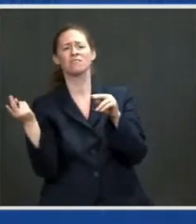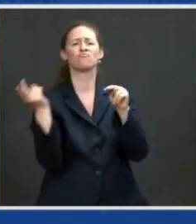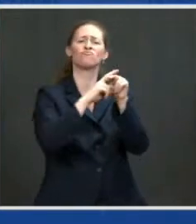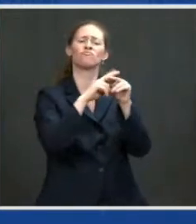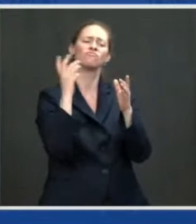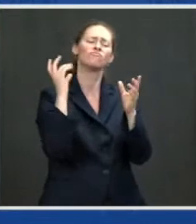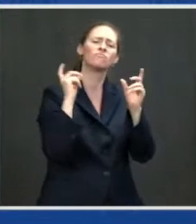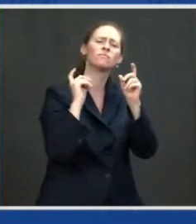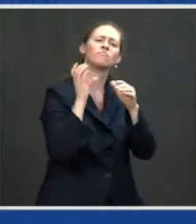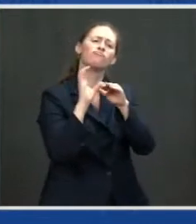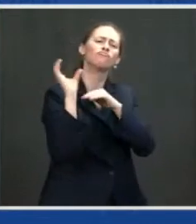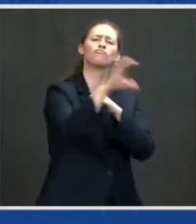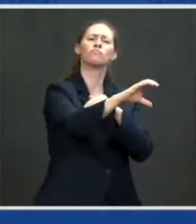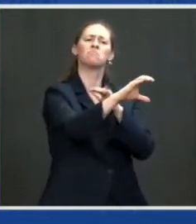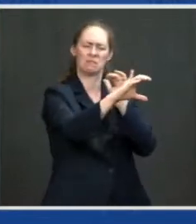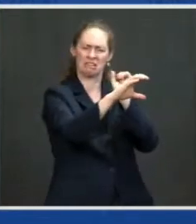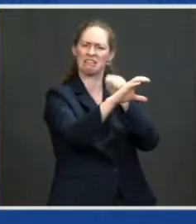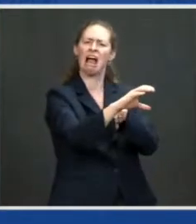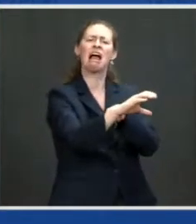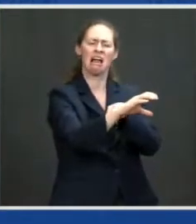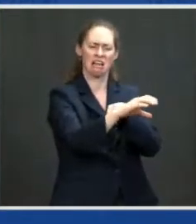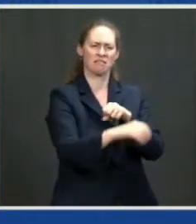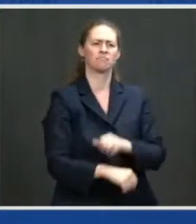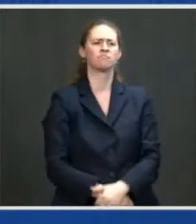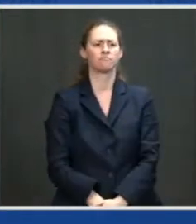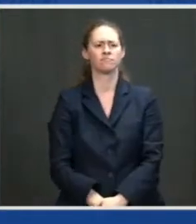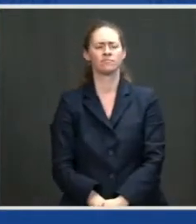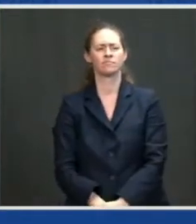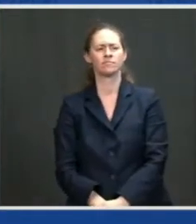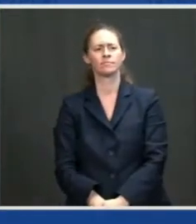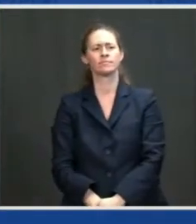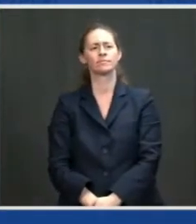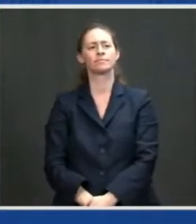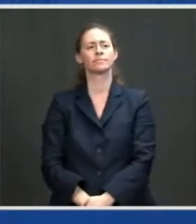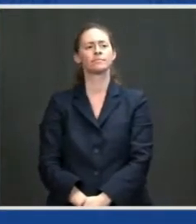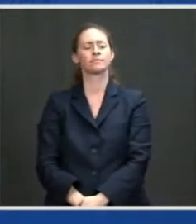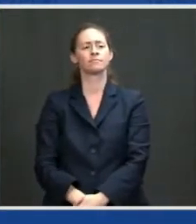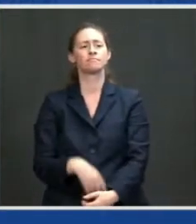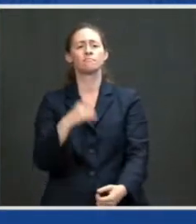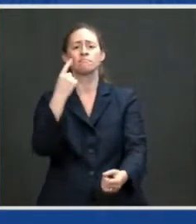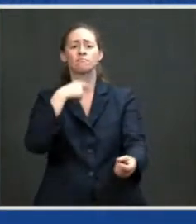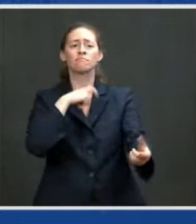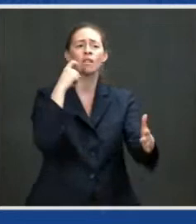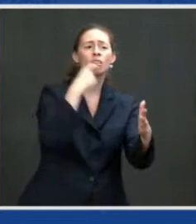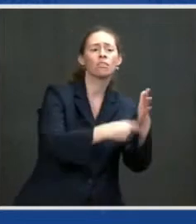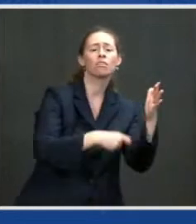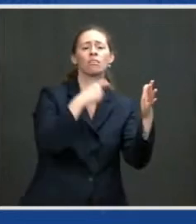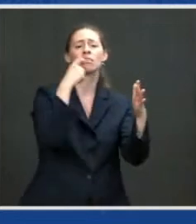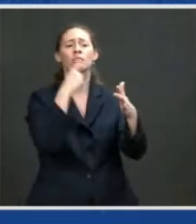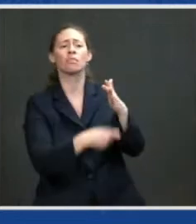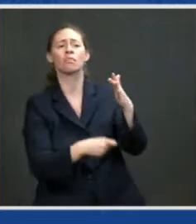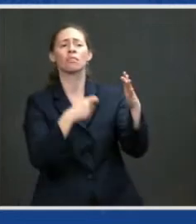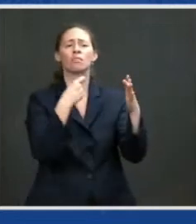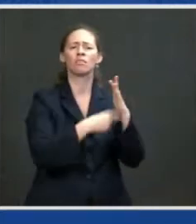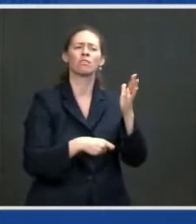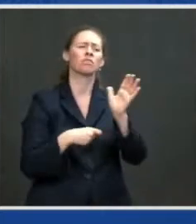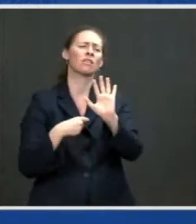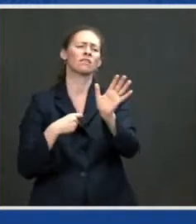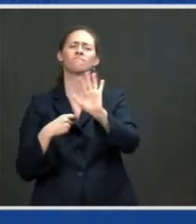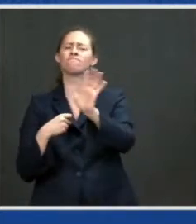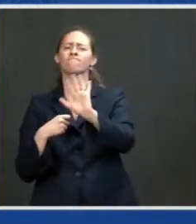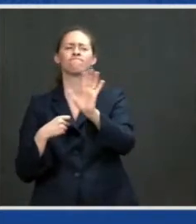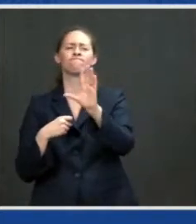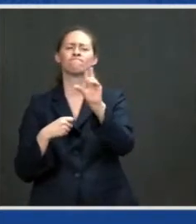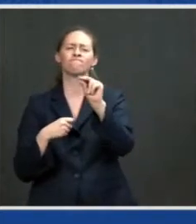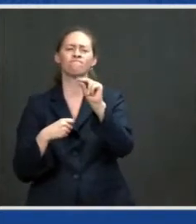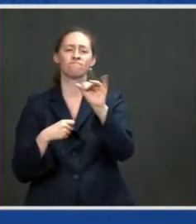Soaring corporate profits and stagnant wages aren't the American dream, and they aren't the American deal. Look, I'm not looking to